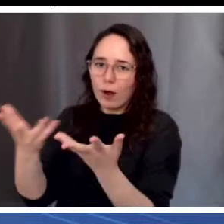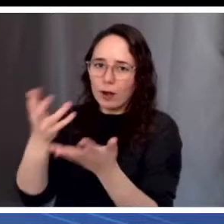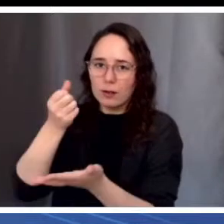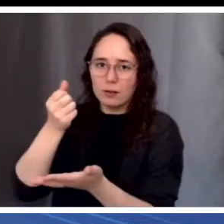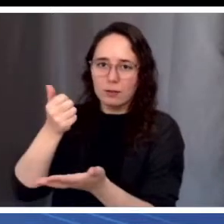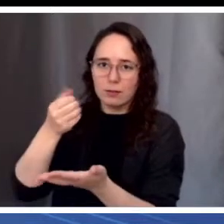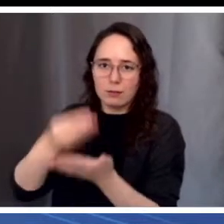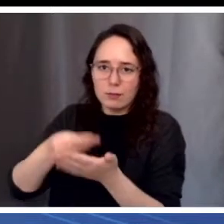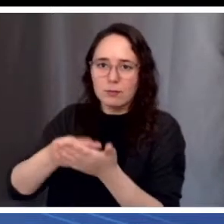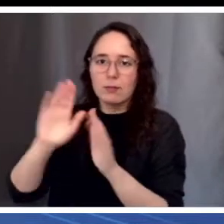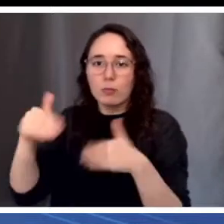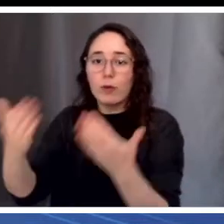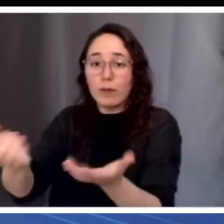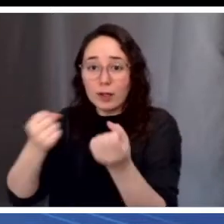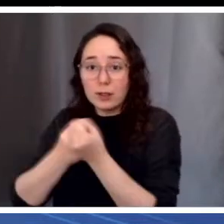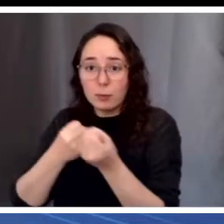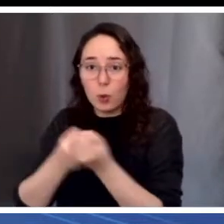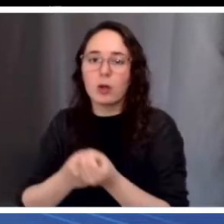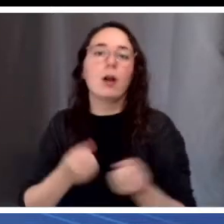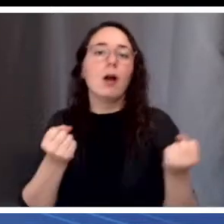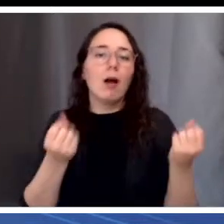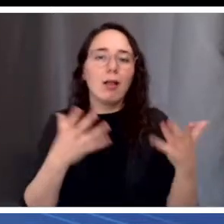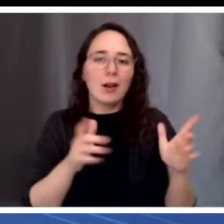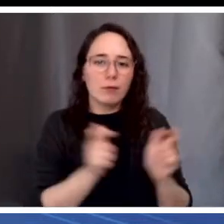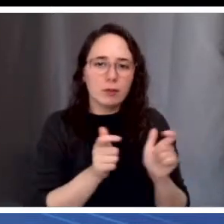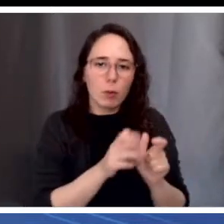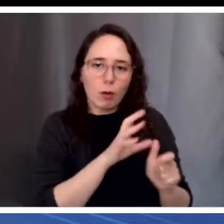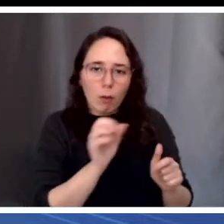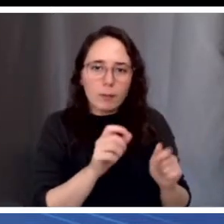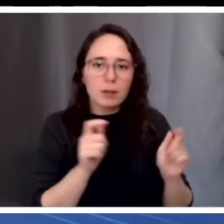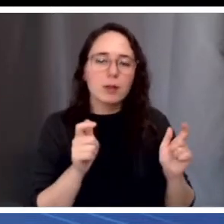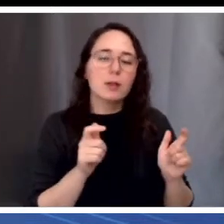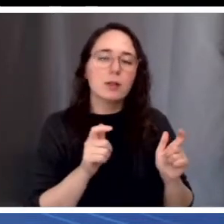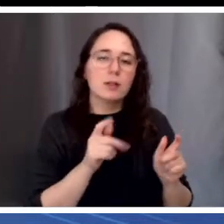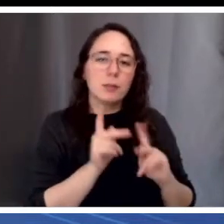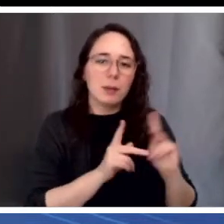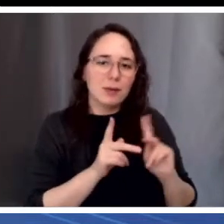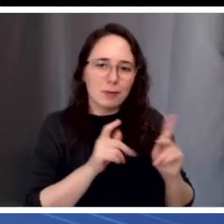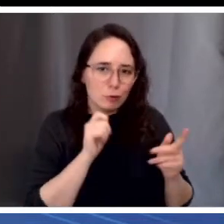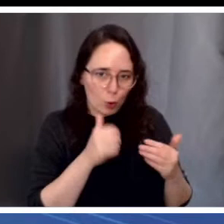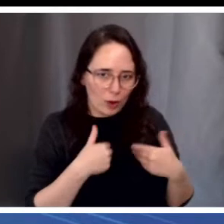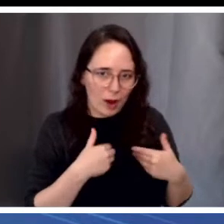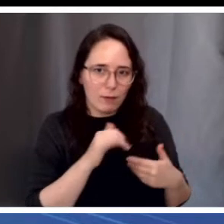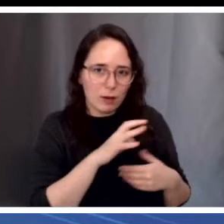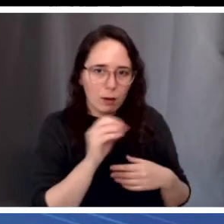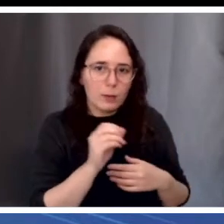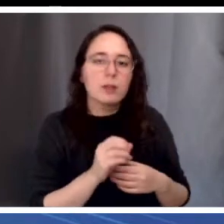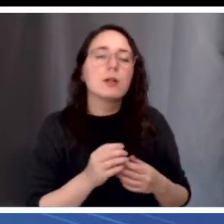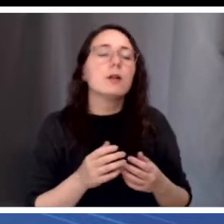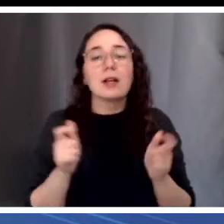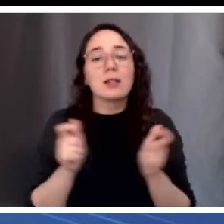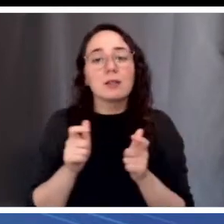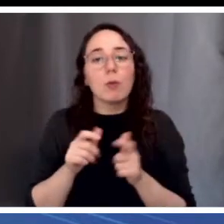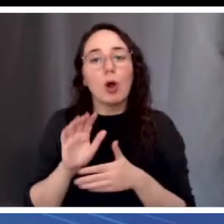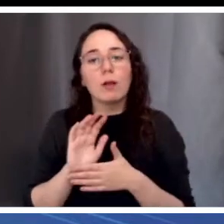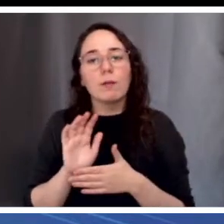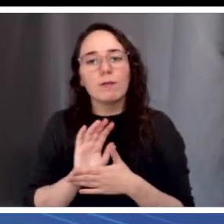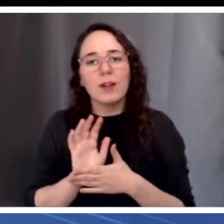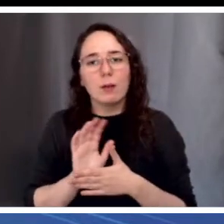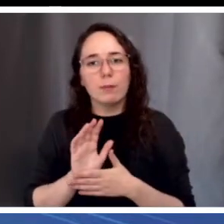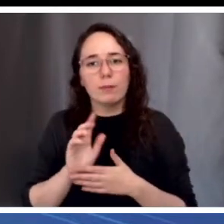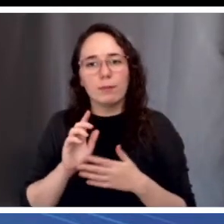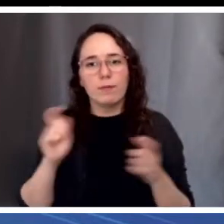when their films go to festivals, film festivals, they may or may not make it to distribution. We hope they will. But there's a lot of content out there.